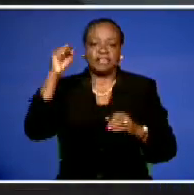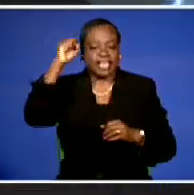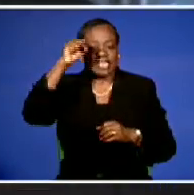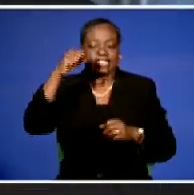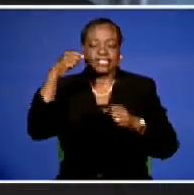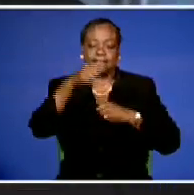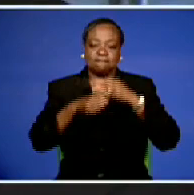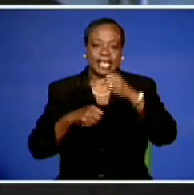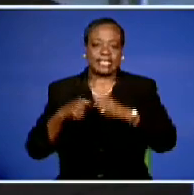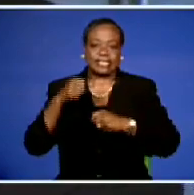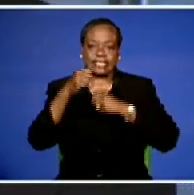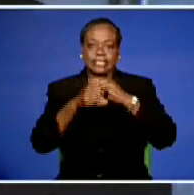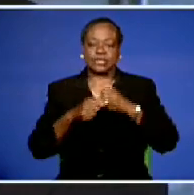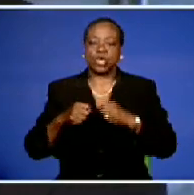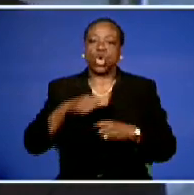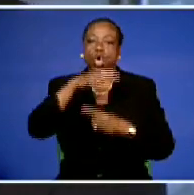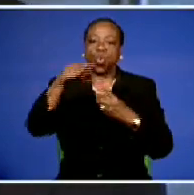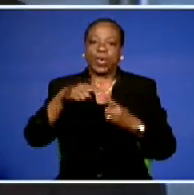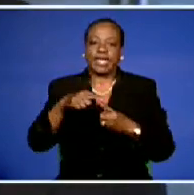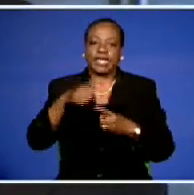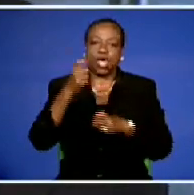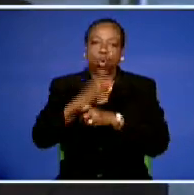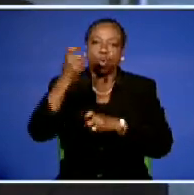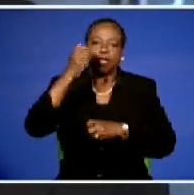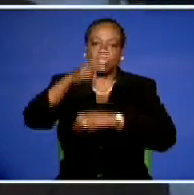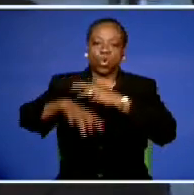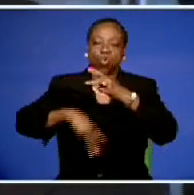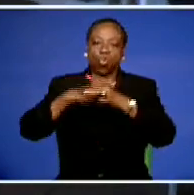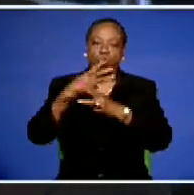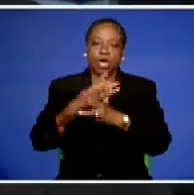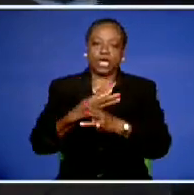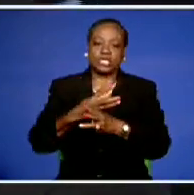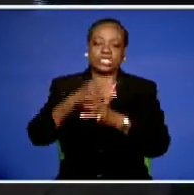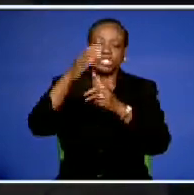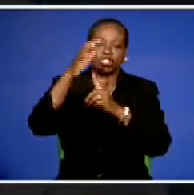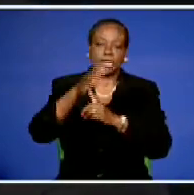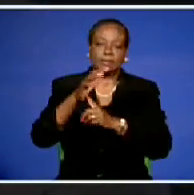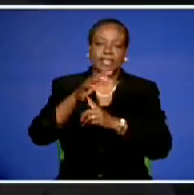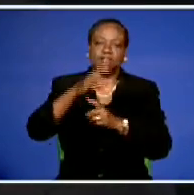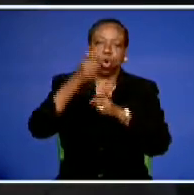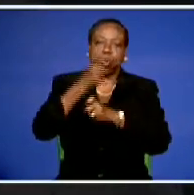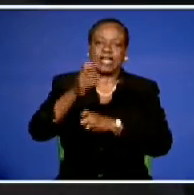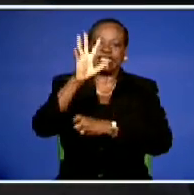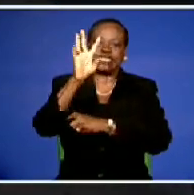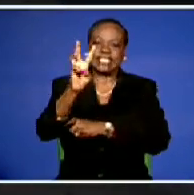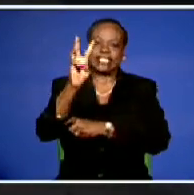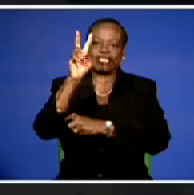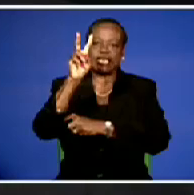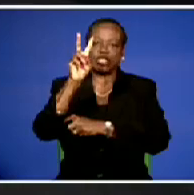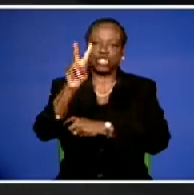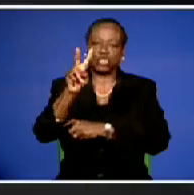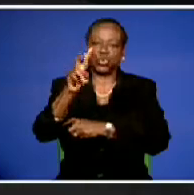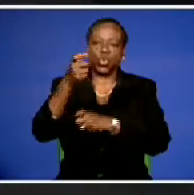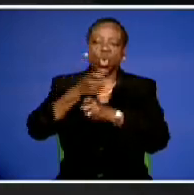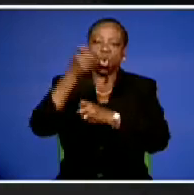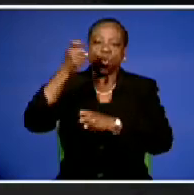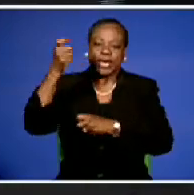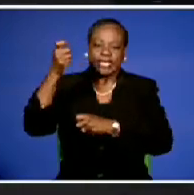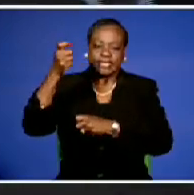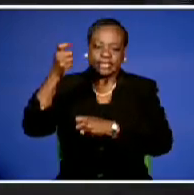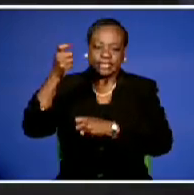the world champion, Elijah have won 62 fights, 62 wins before